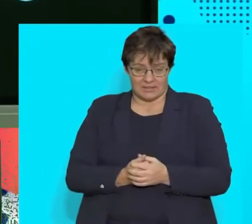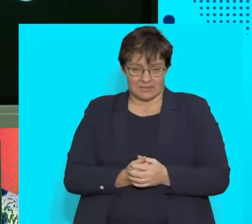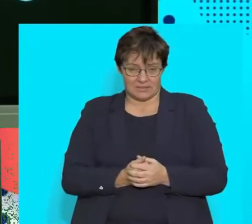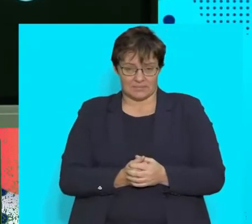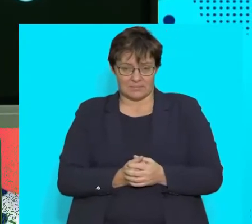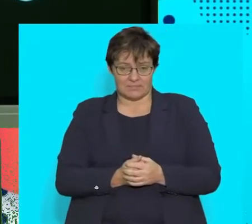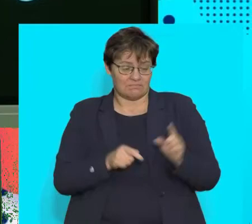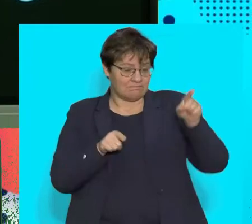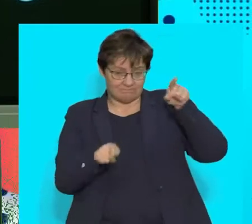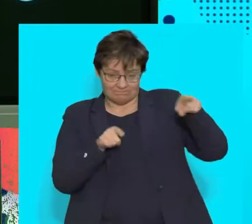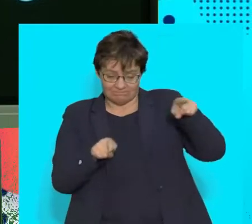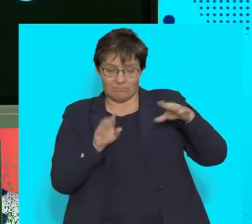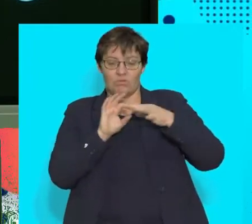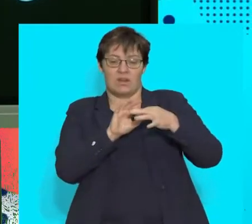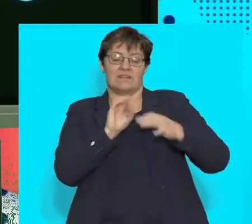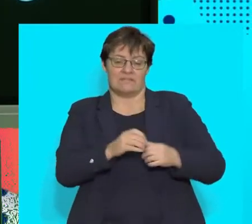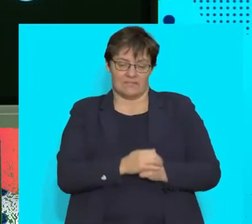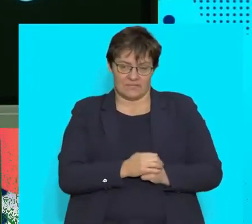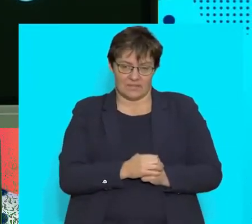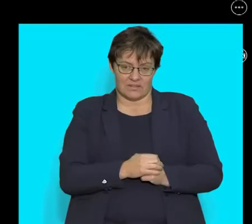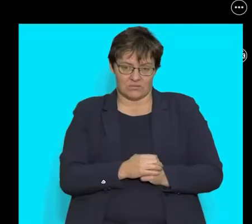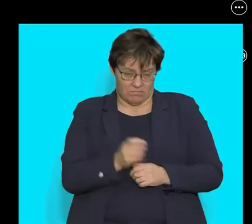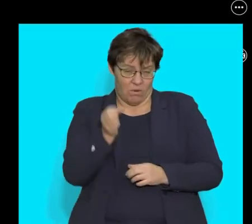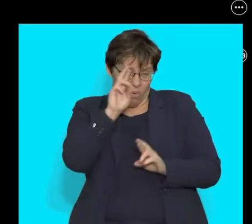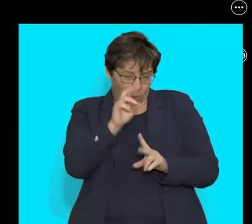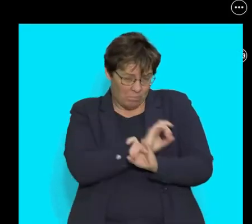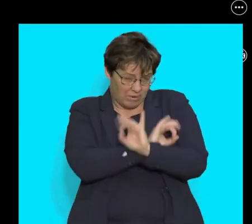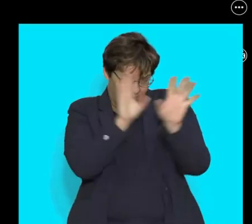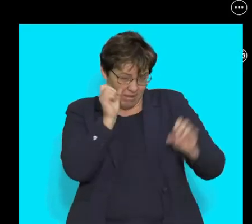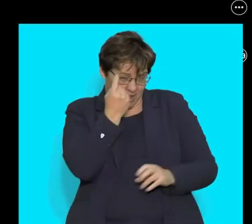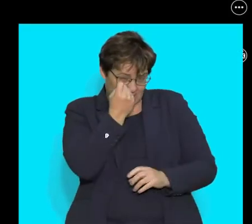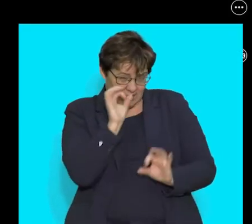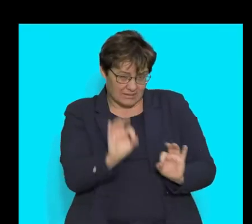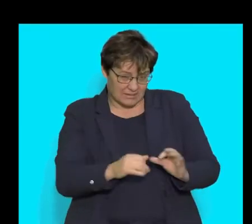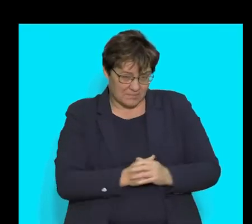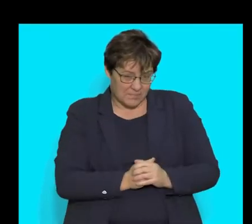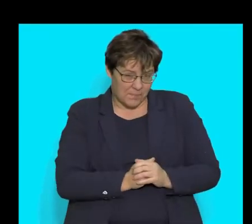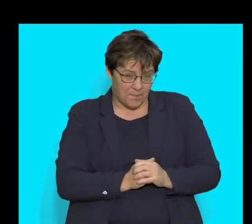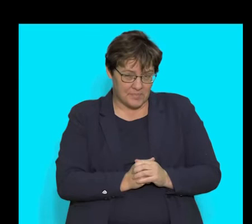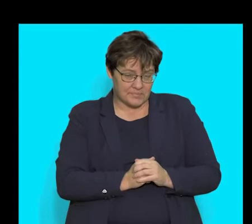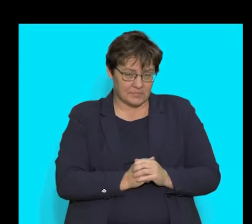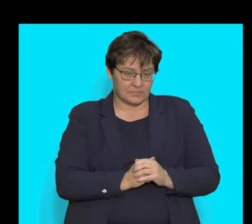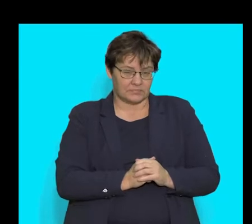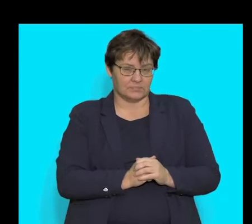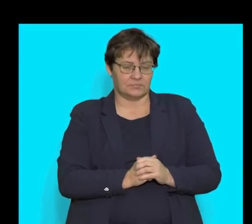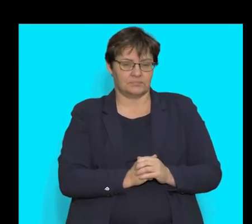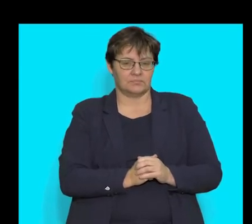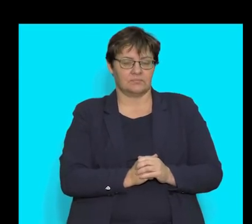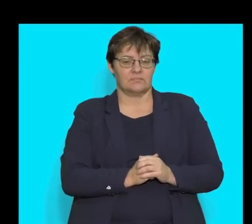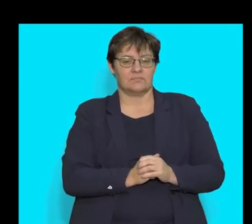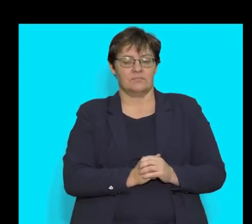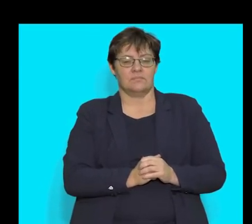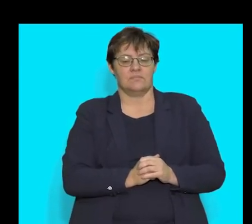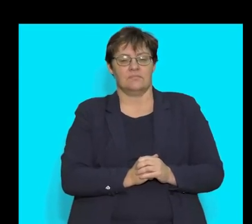The two are related, and so I hope you've got that very clearly in terms of where we're going.